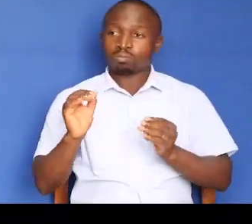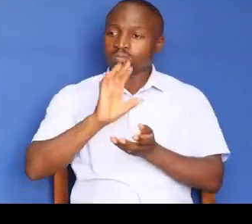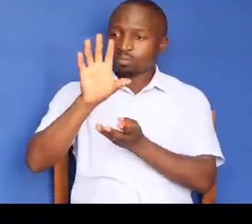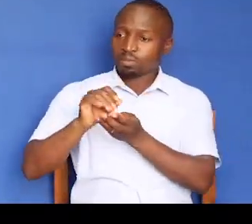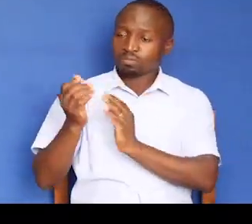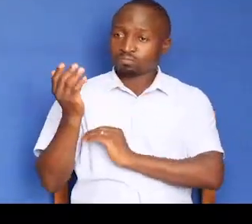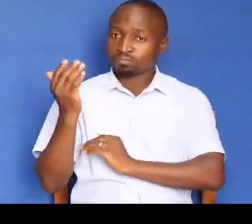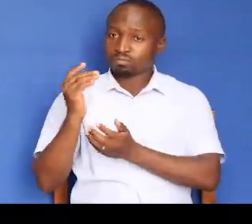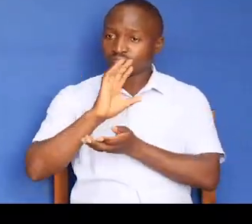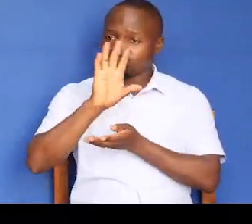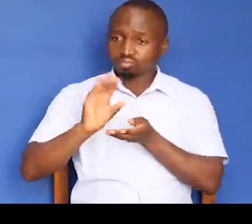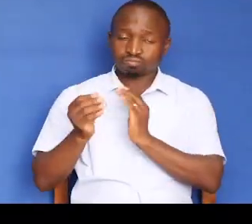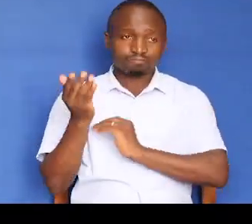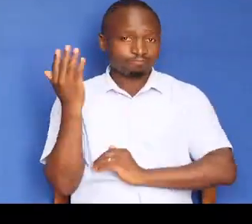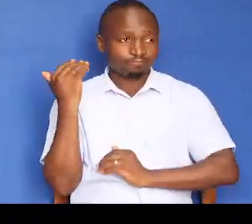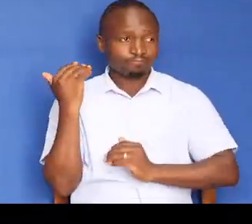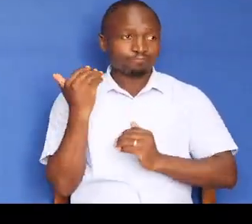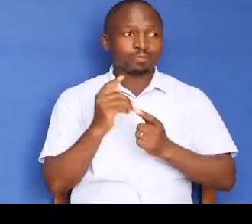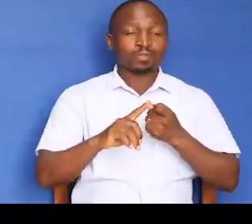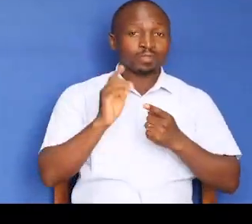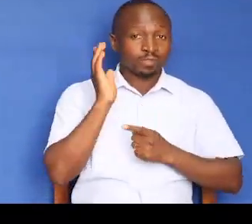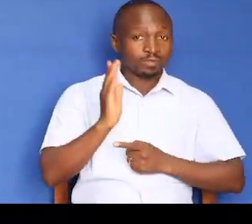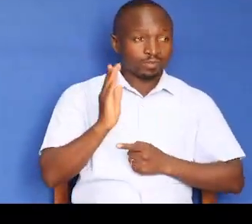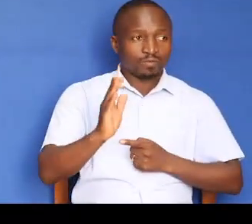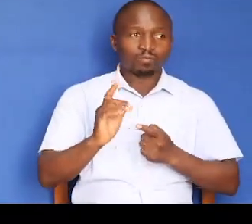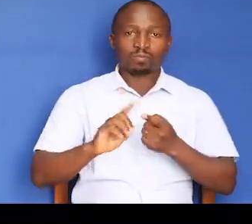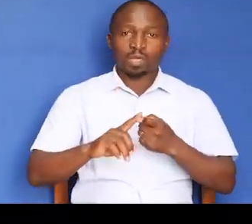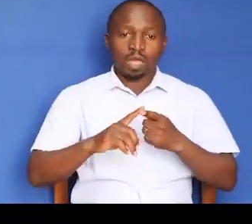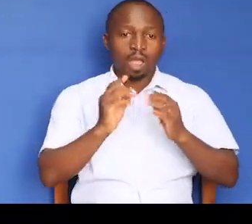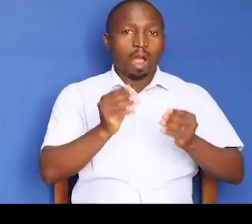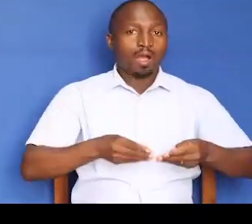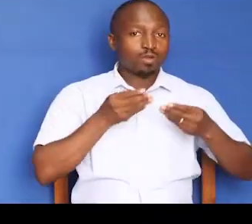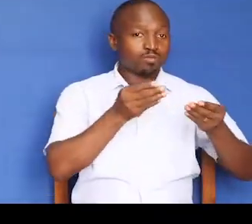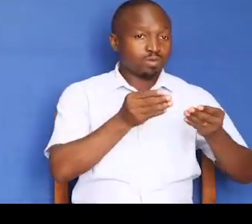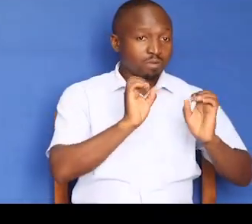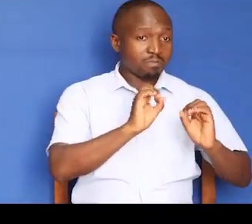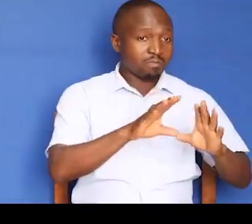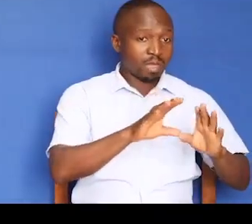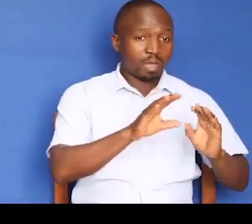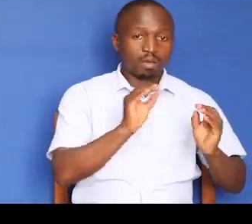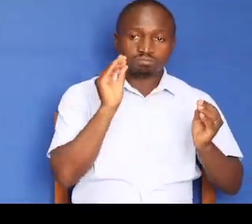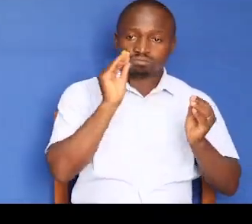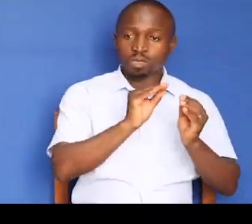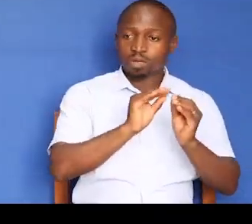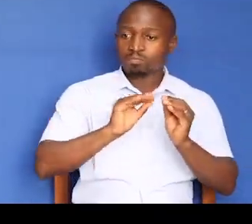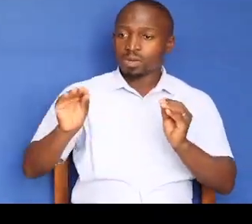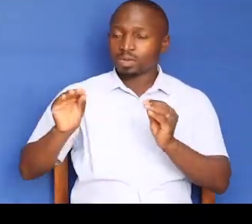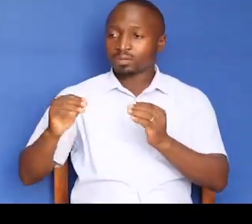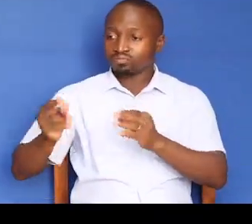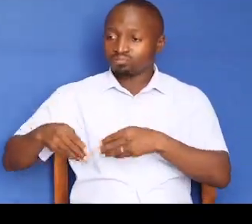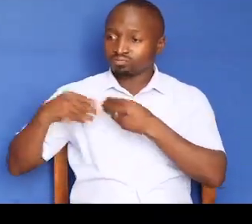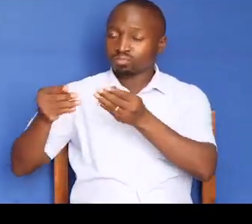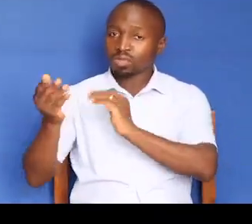total revenue. You have to take new output level minus old output level. At stage